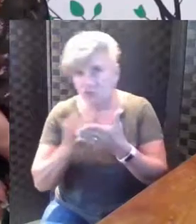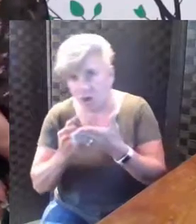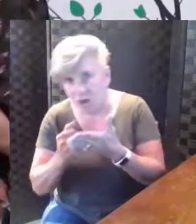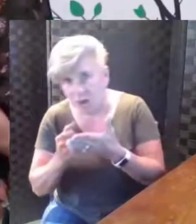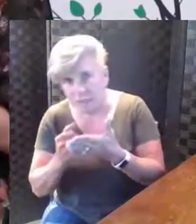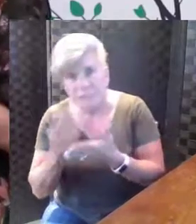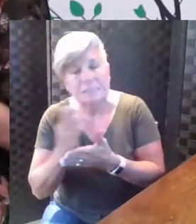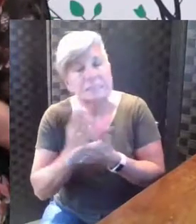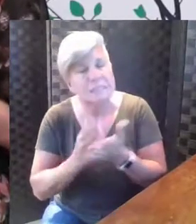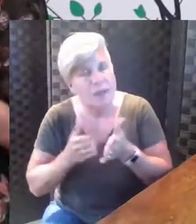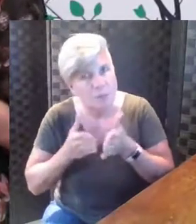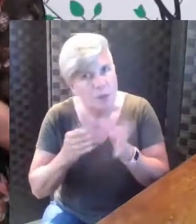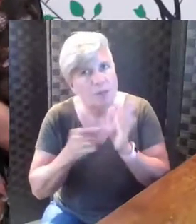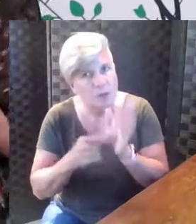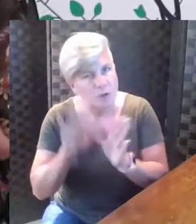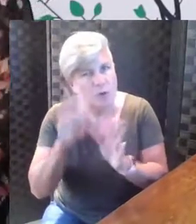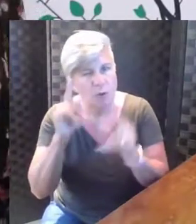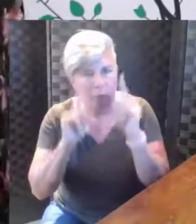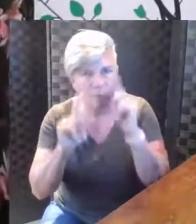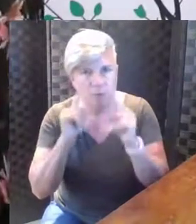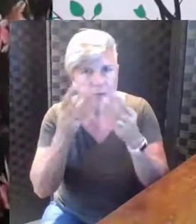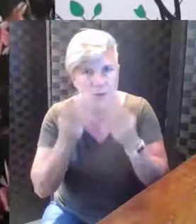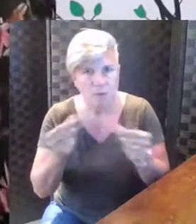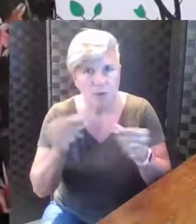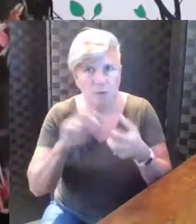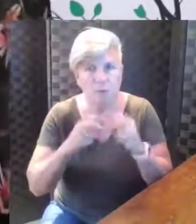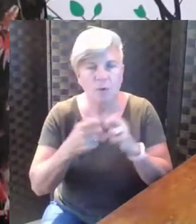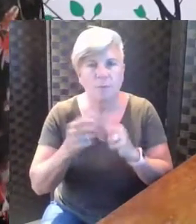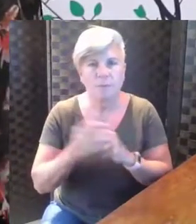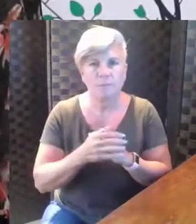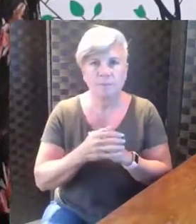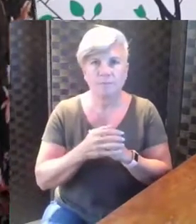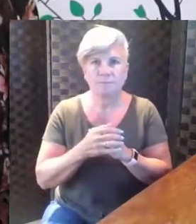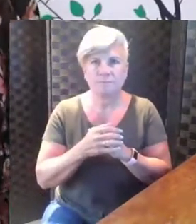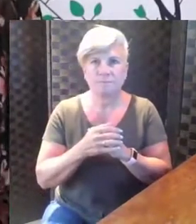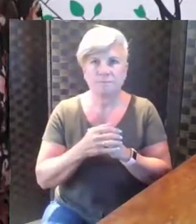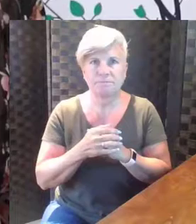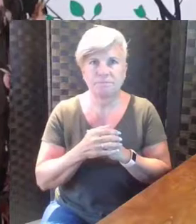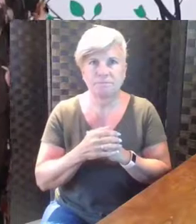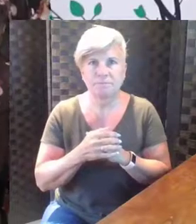drawing, some way to show your thinking when you're solving these problems.